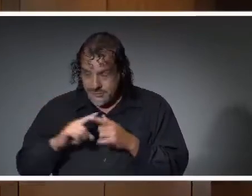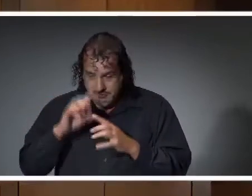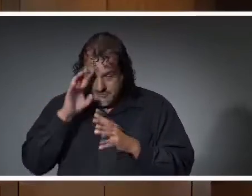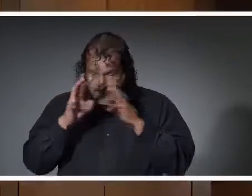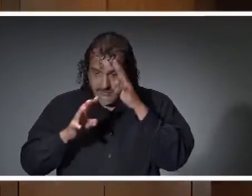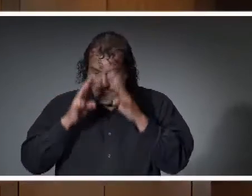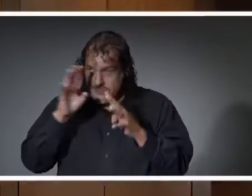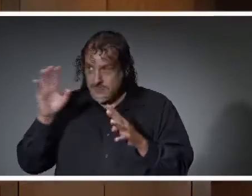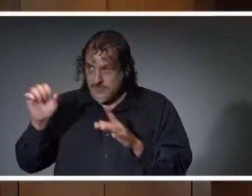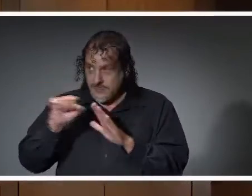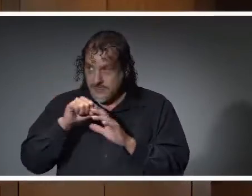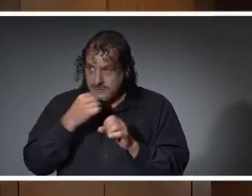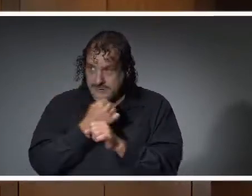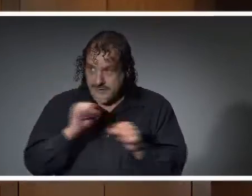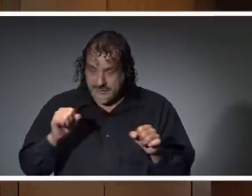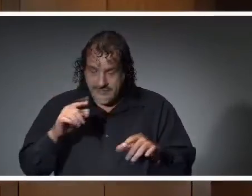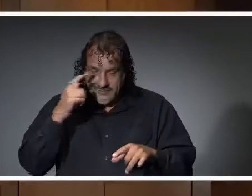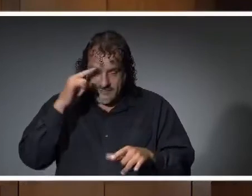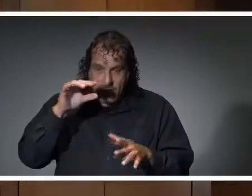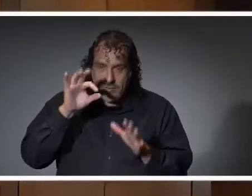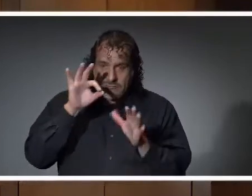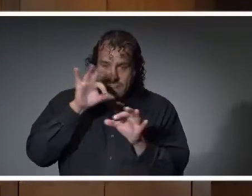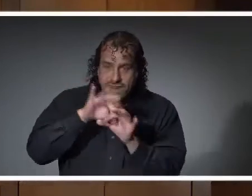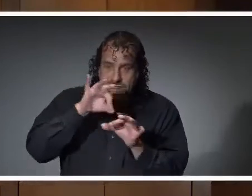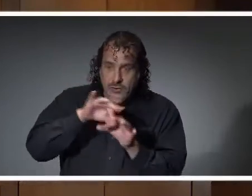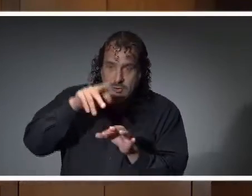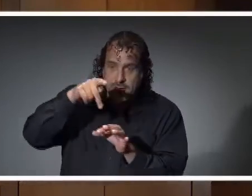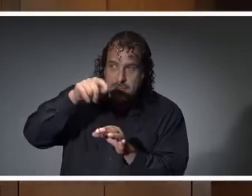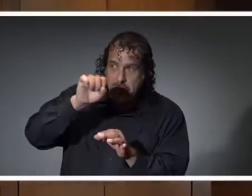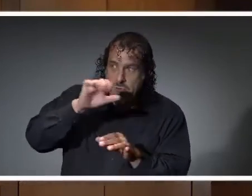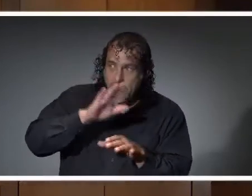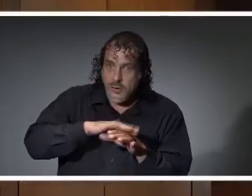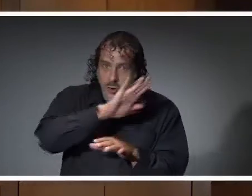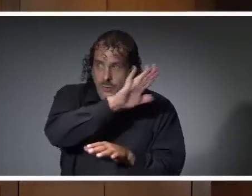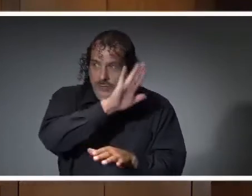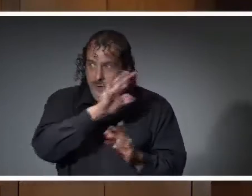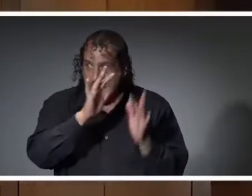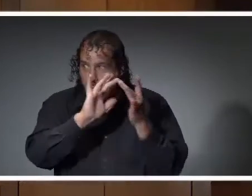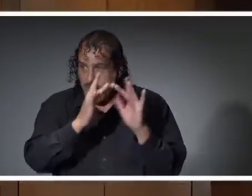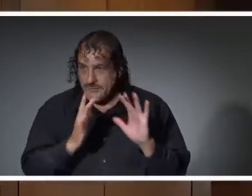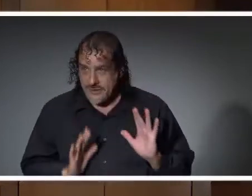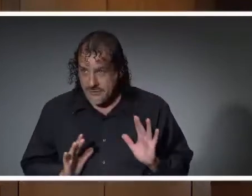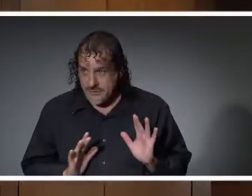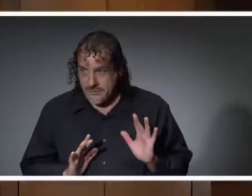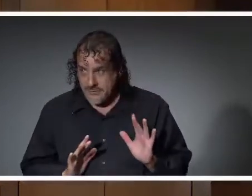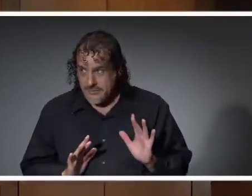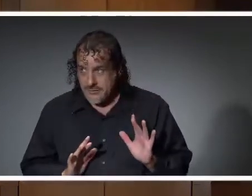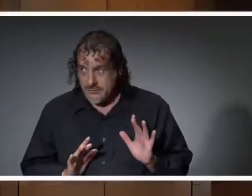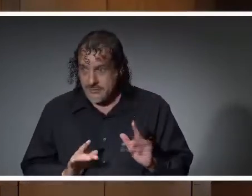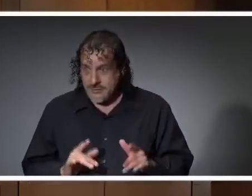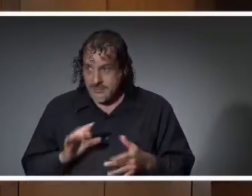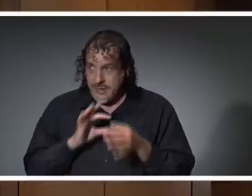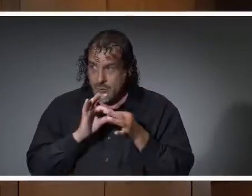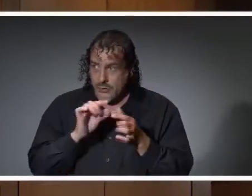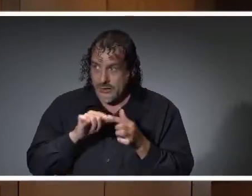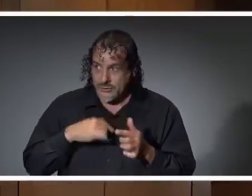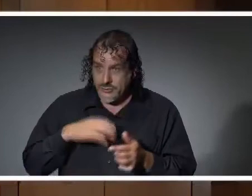their safety at the polls sheet that's on their website as it relates to COVID-19?